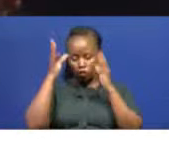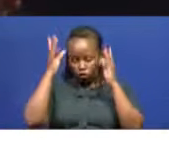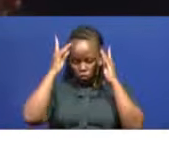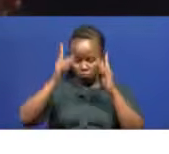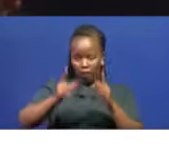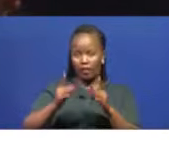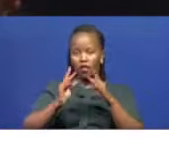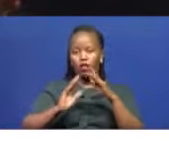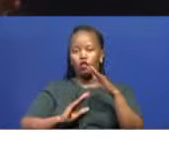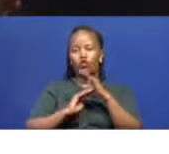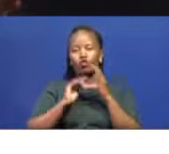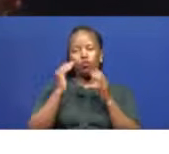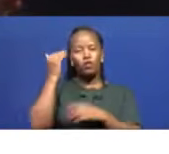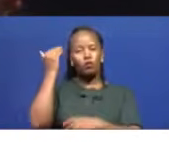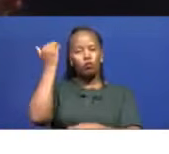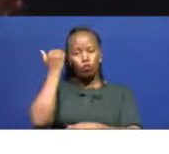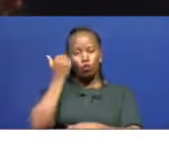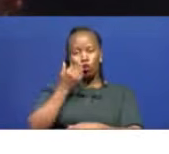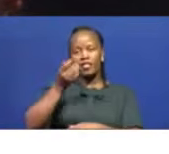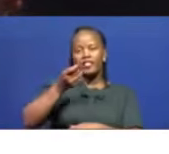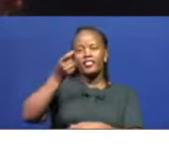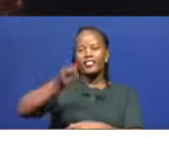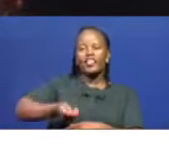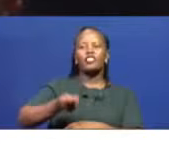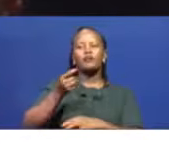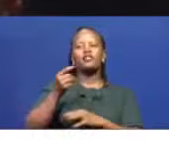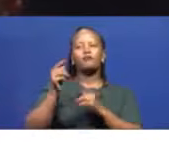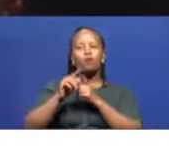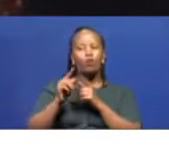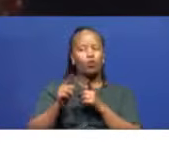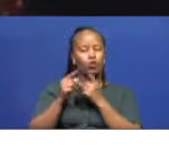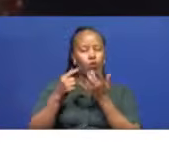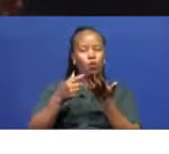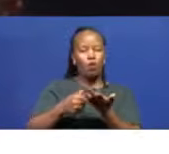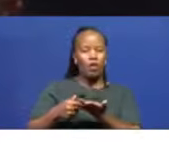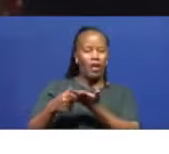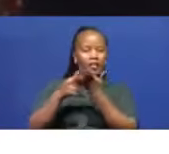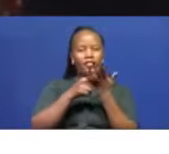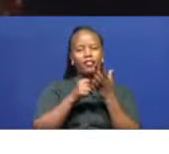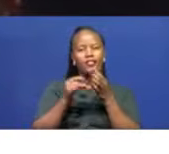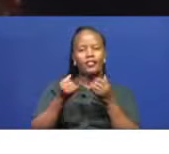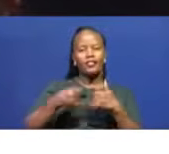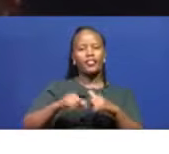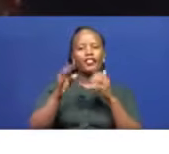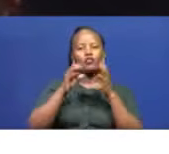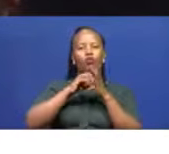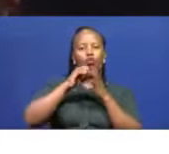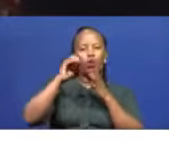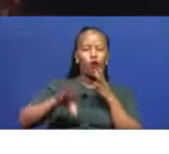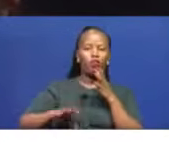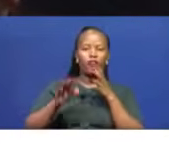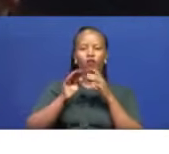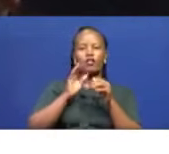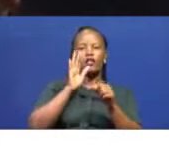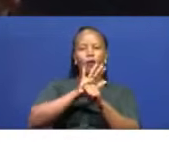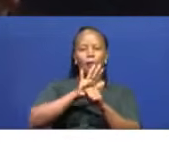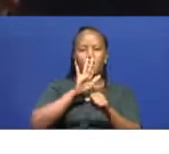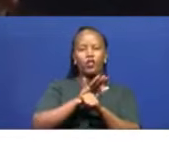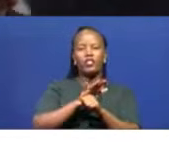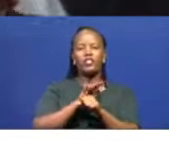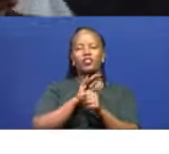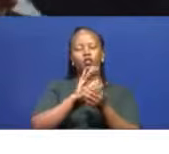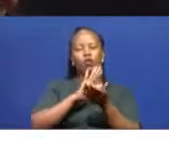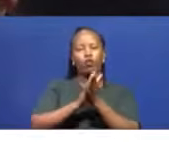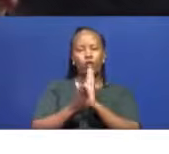Supreme Court, and that the motion was an egregious overthrow of the decision of the majority with that of